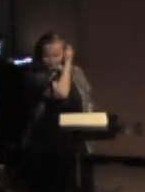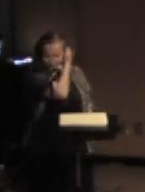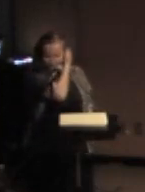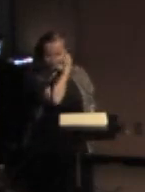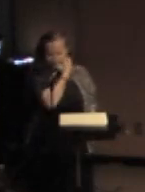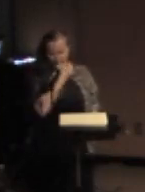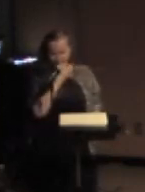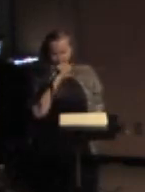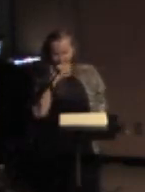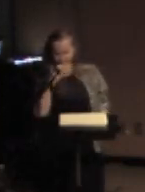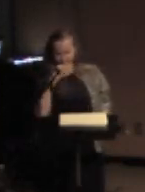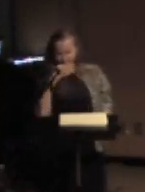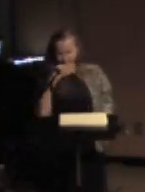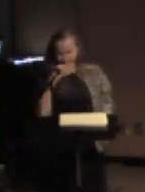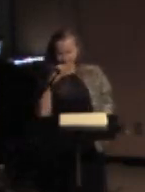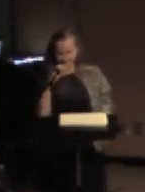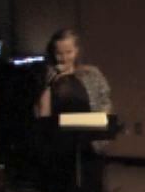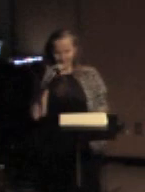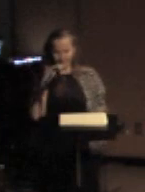falls asleep wakes up again kept that up all